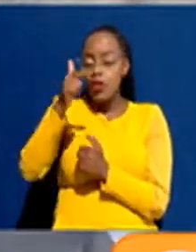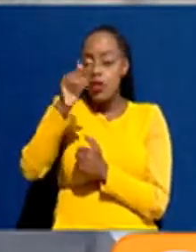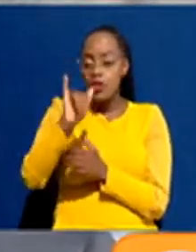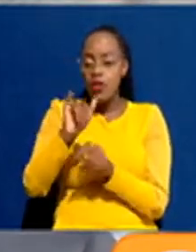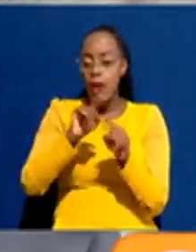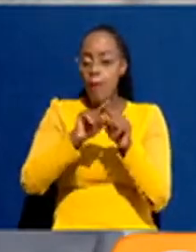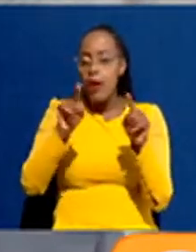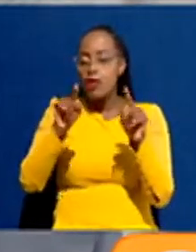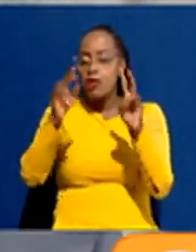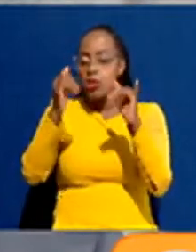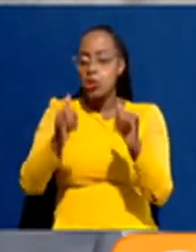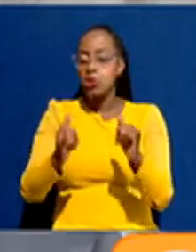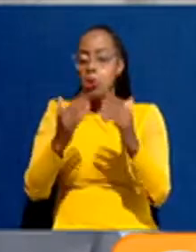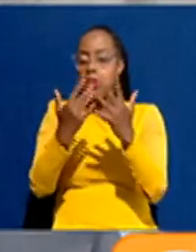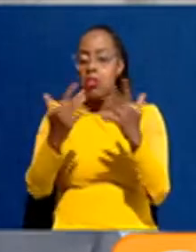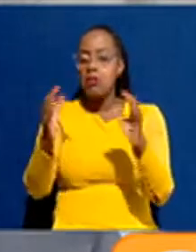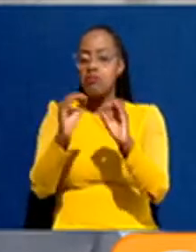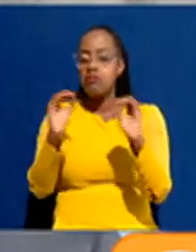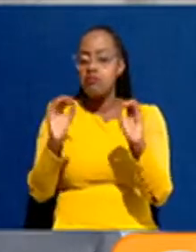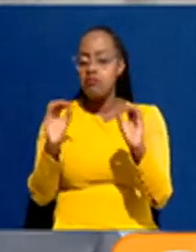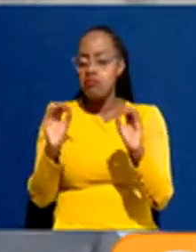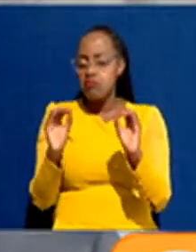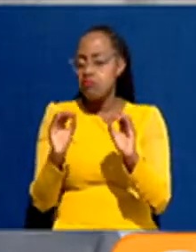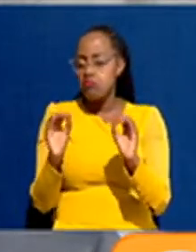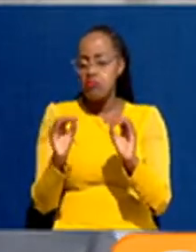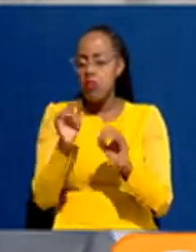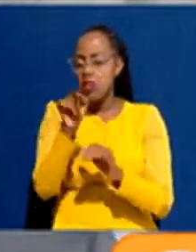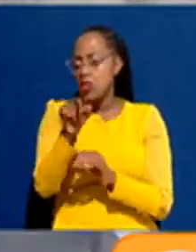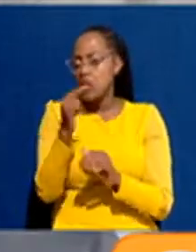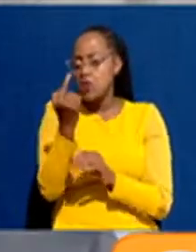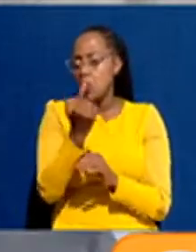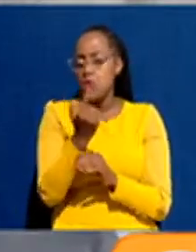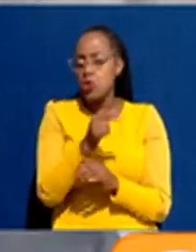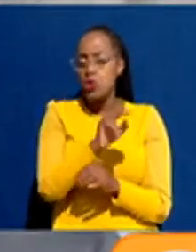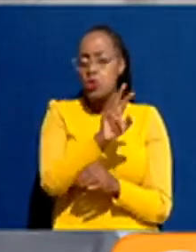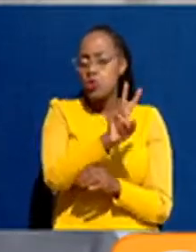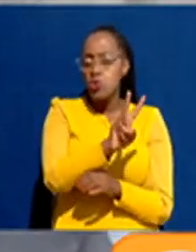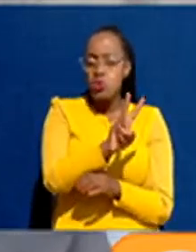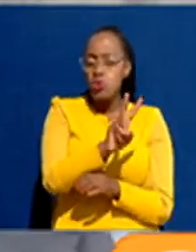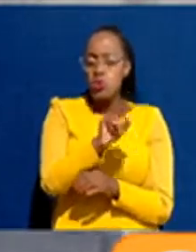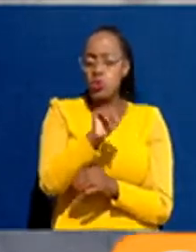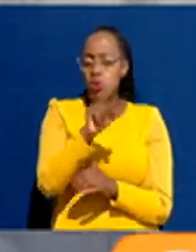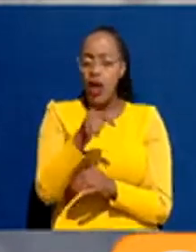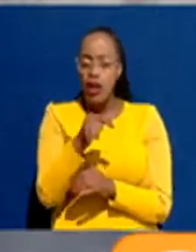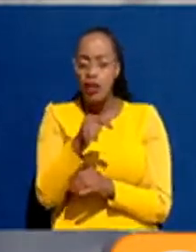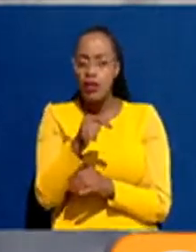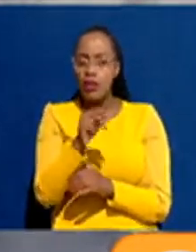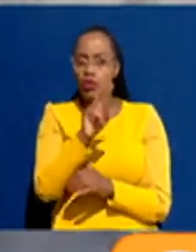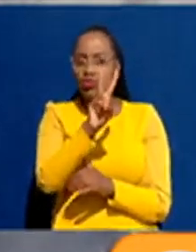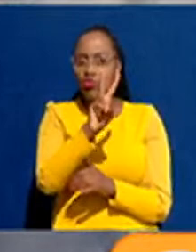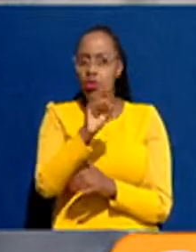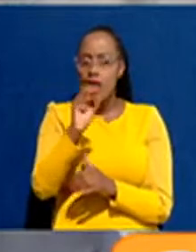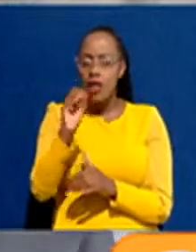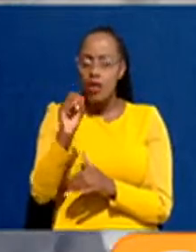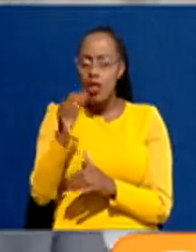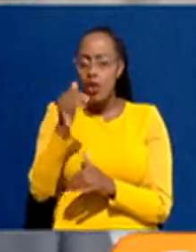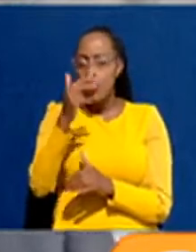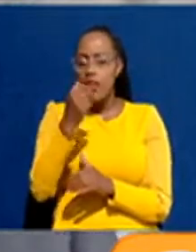But it's not a new thing. It's been a 200 or 300 year trend